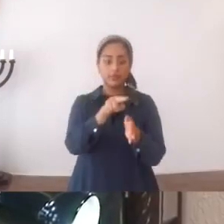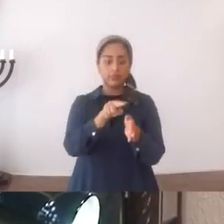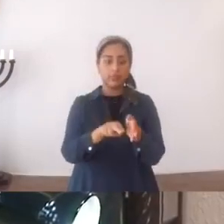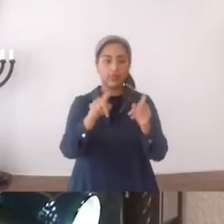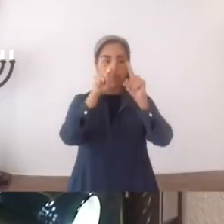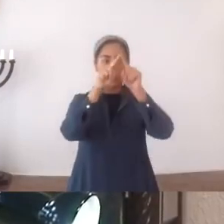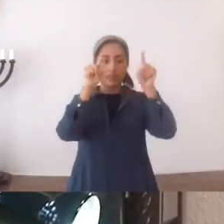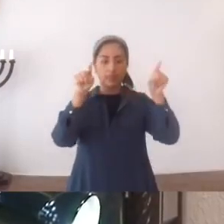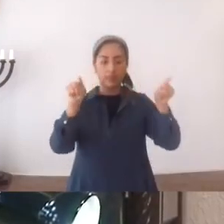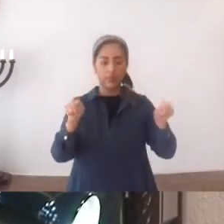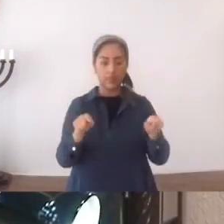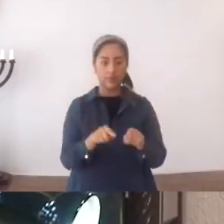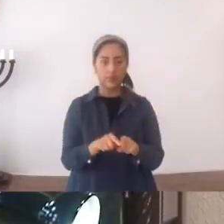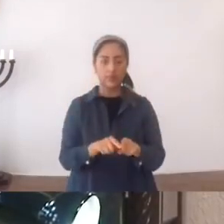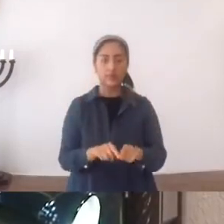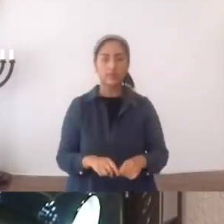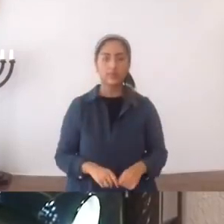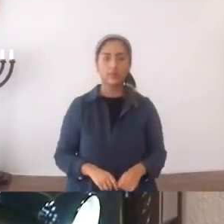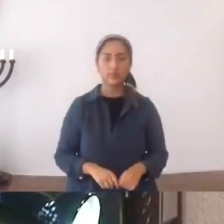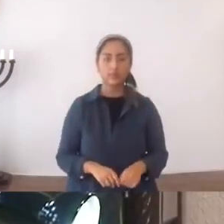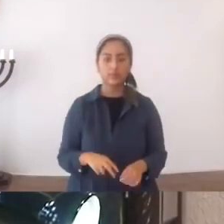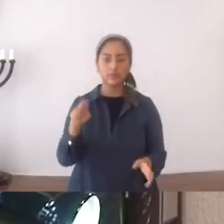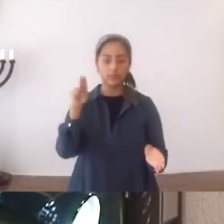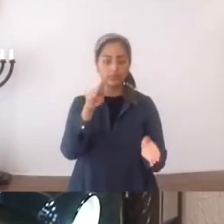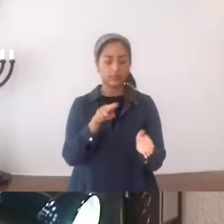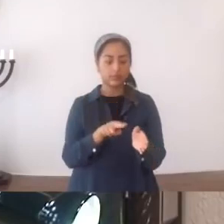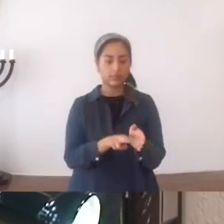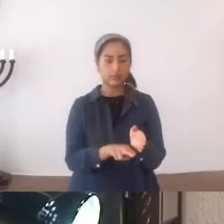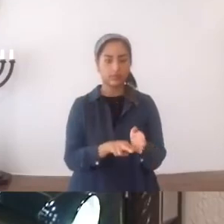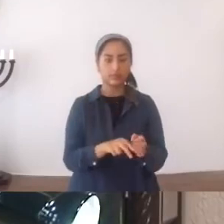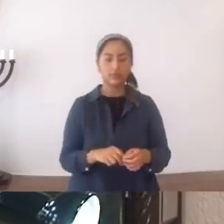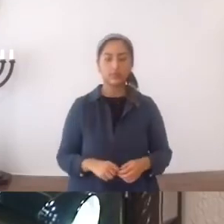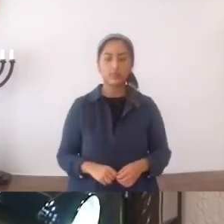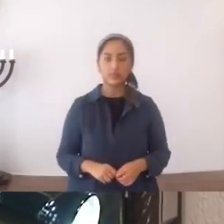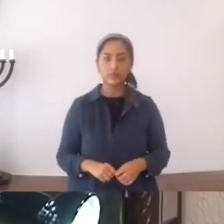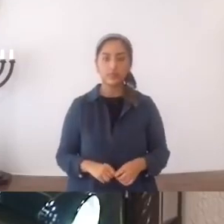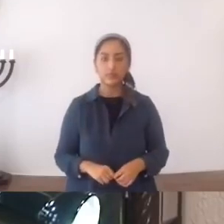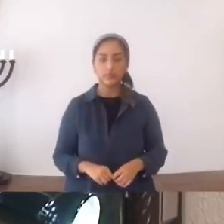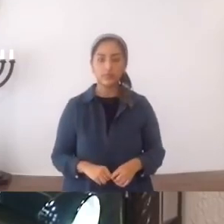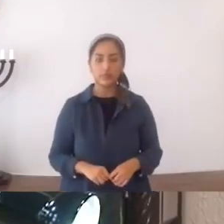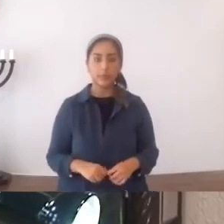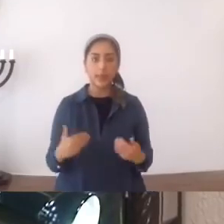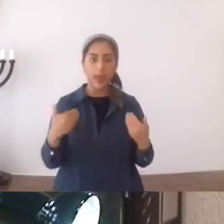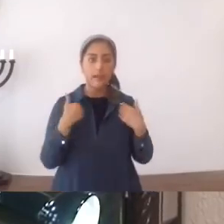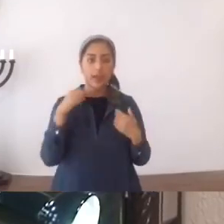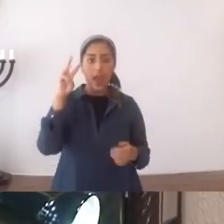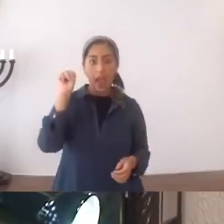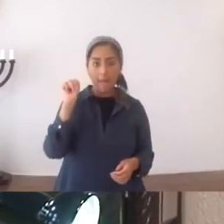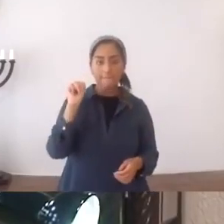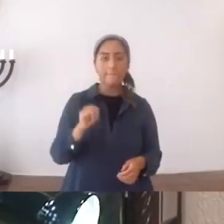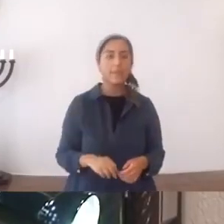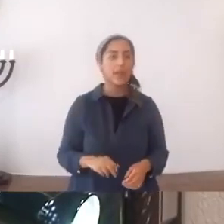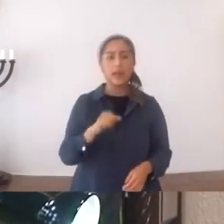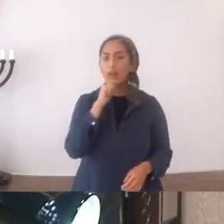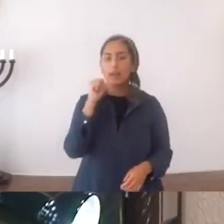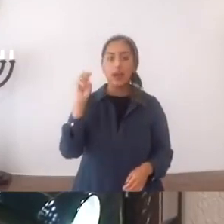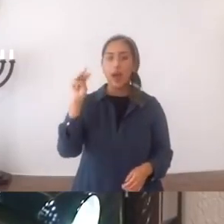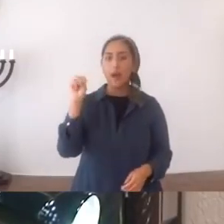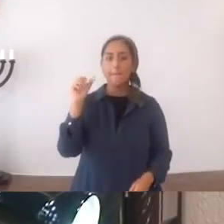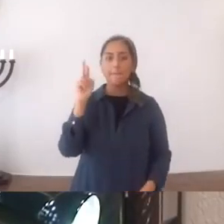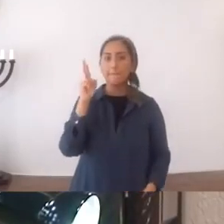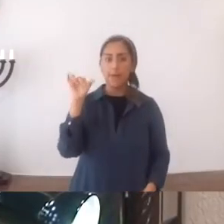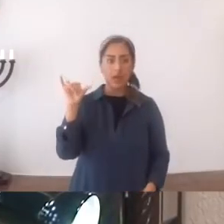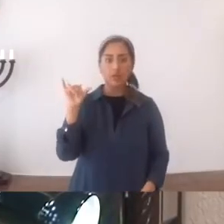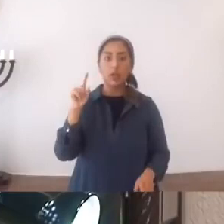el sarcófago trapezoidal, en forma de trapezoide. The cage where they buried them, it was a trapezoid shape. La M,